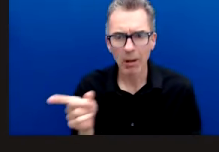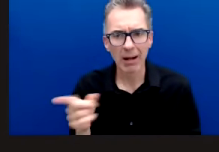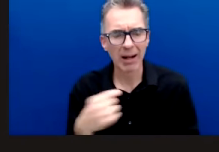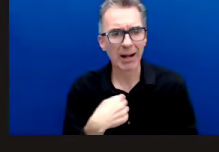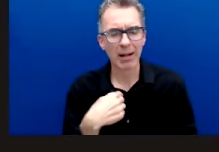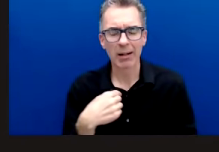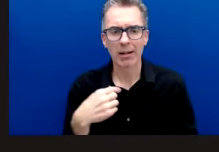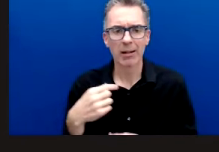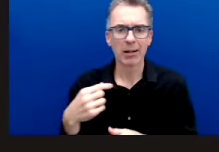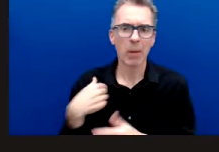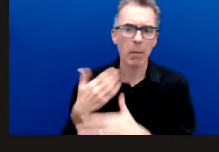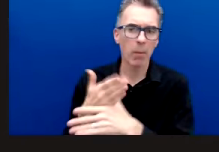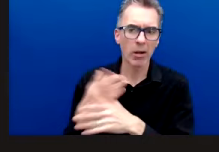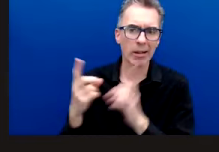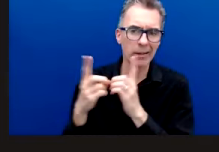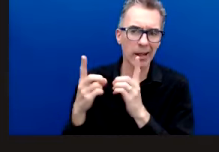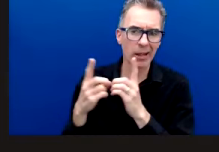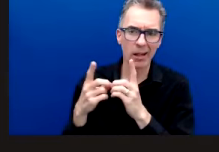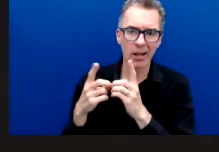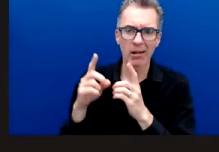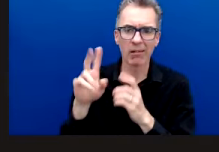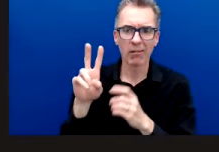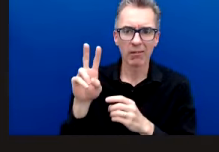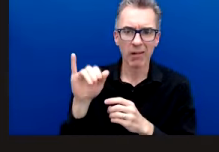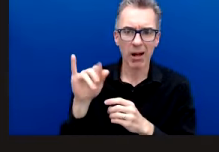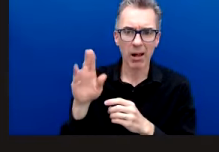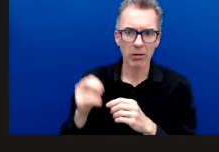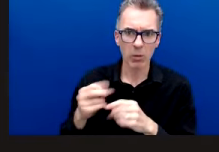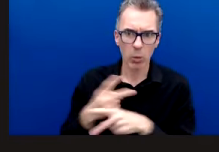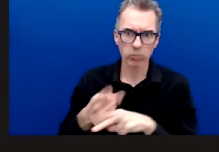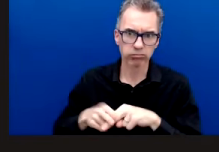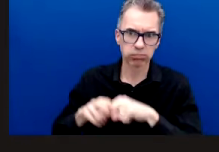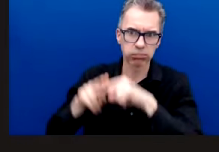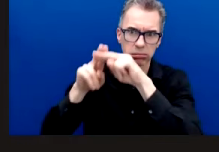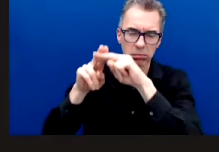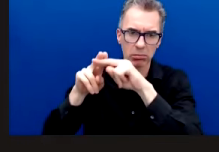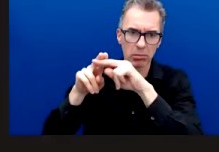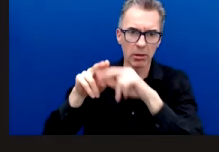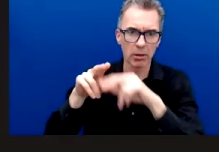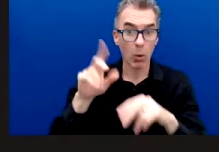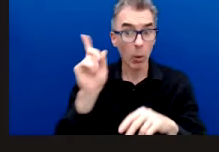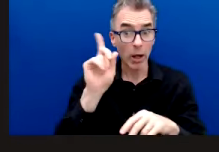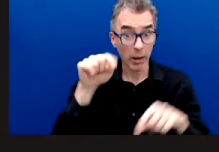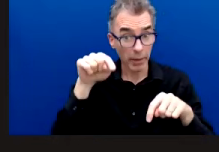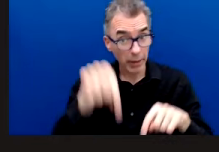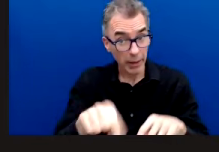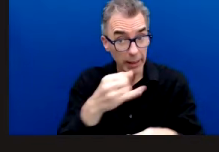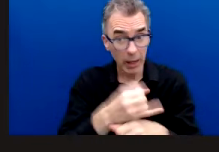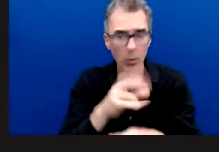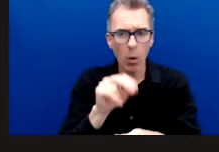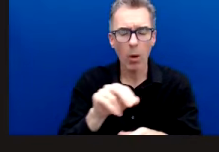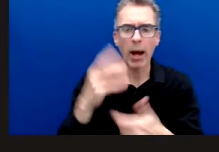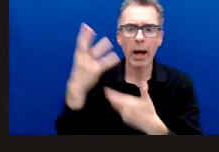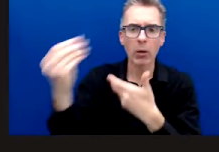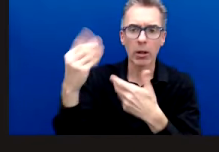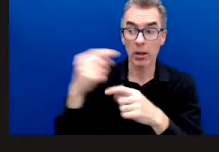dating violence from their partner, which has escalated recently. Although the incidents occur off campus, the student feels that it's affecting